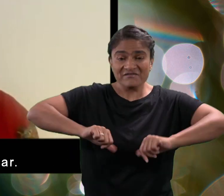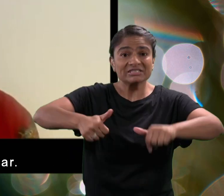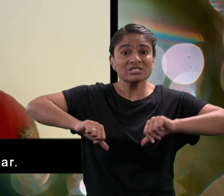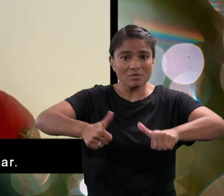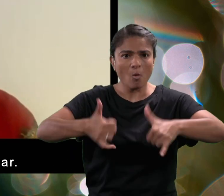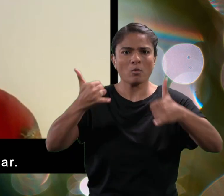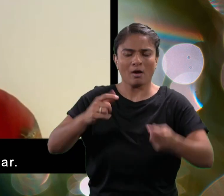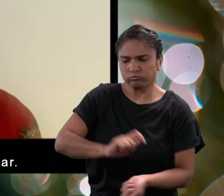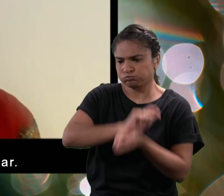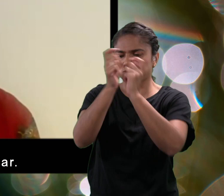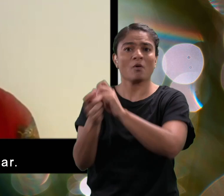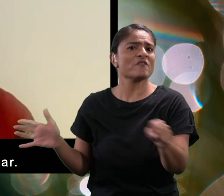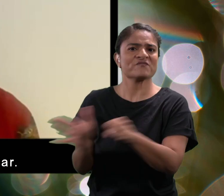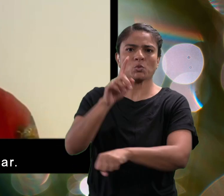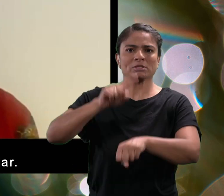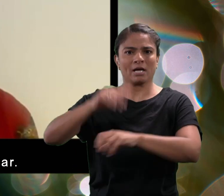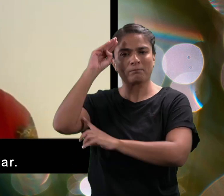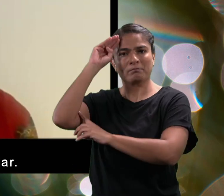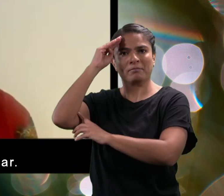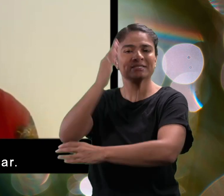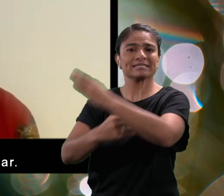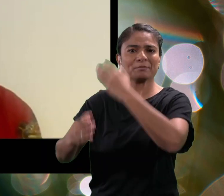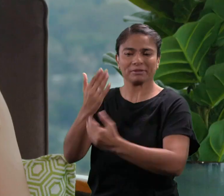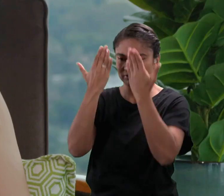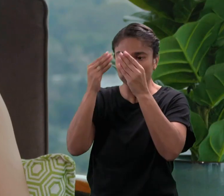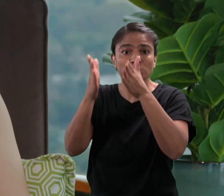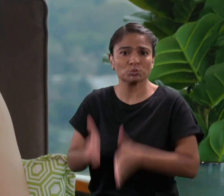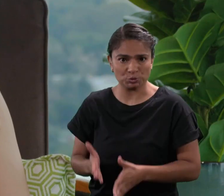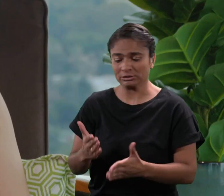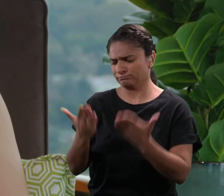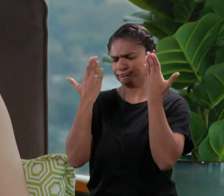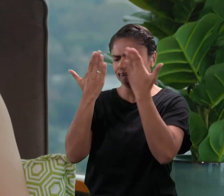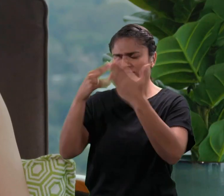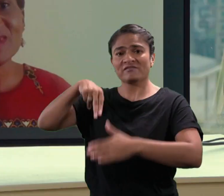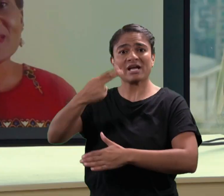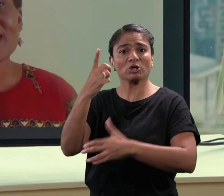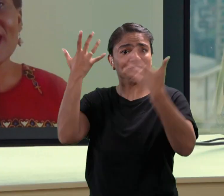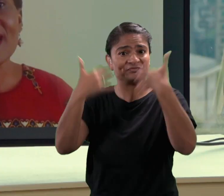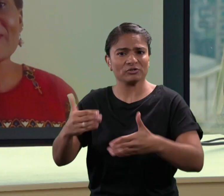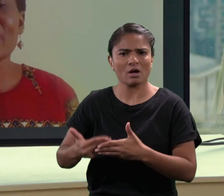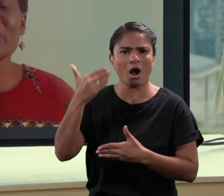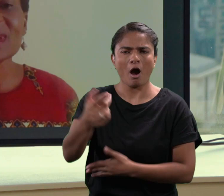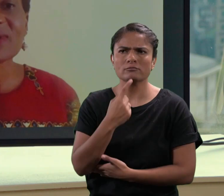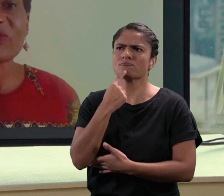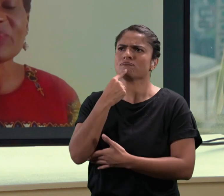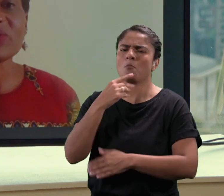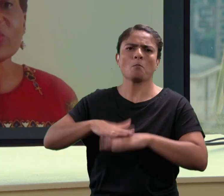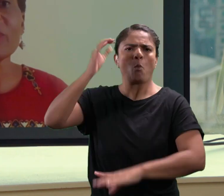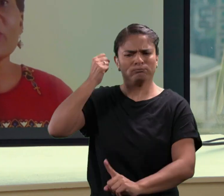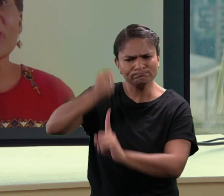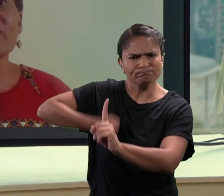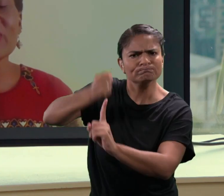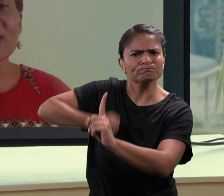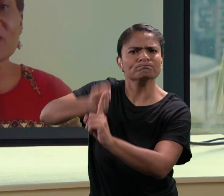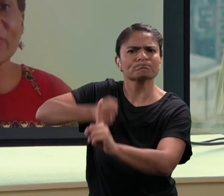became a full-time intellectual disability scholar. And after my PhD, I found myself